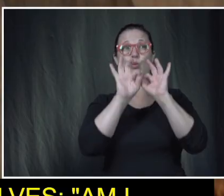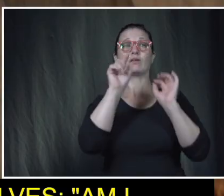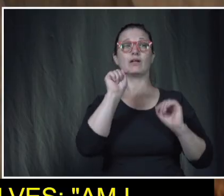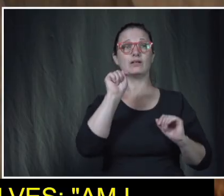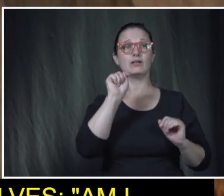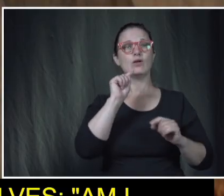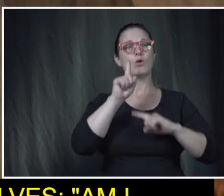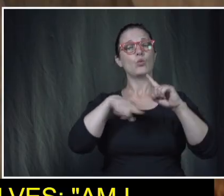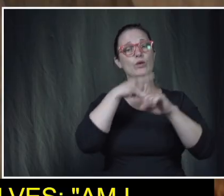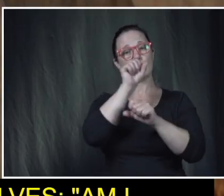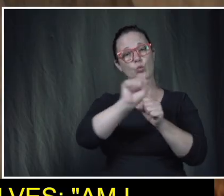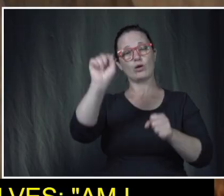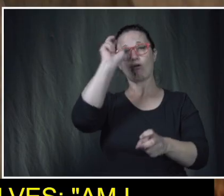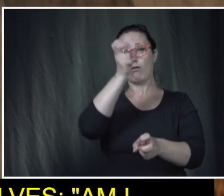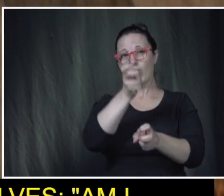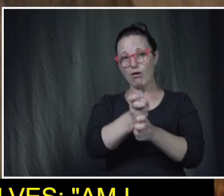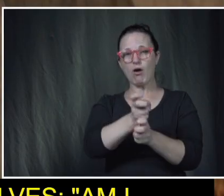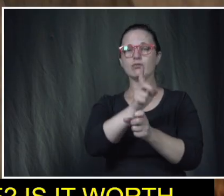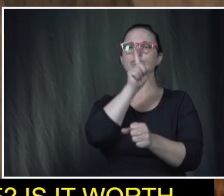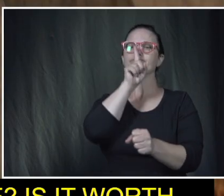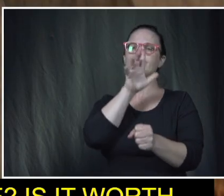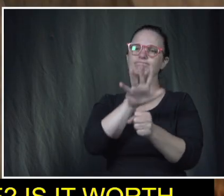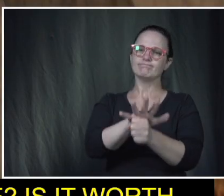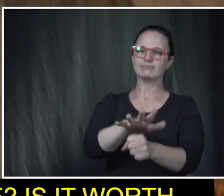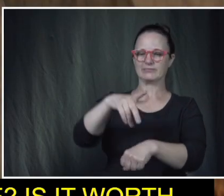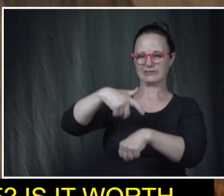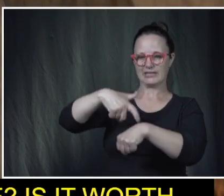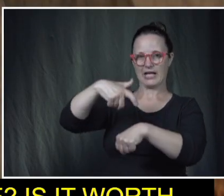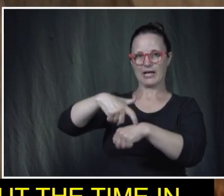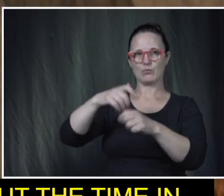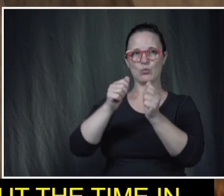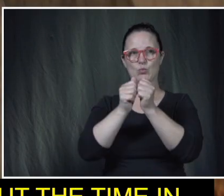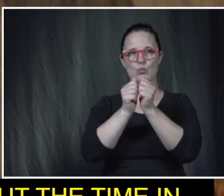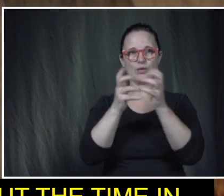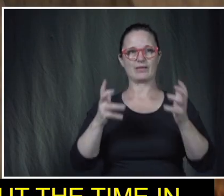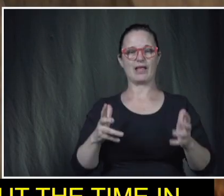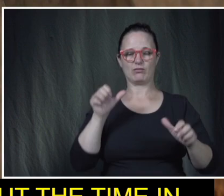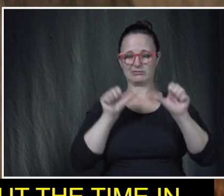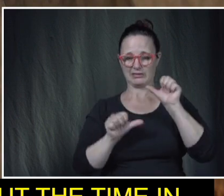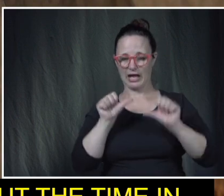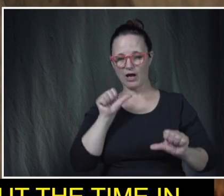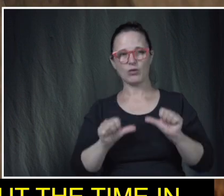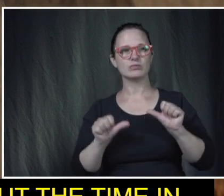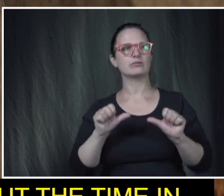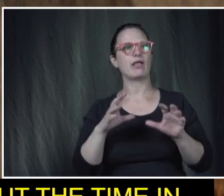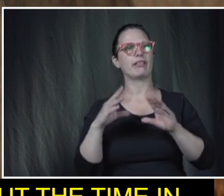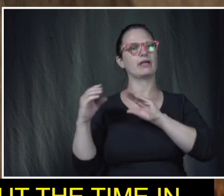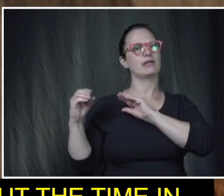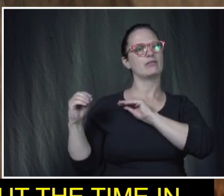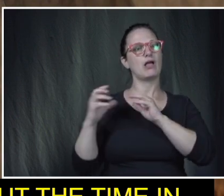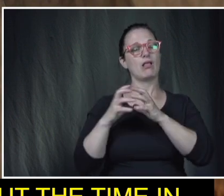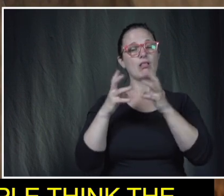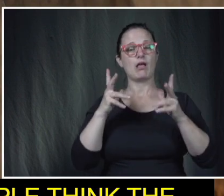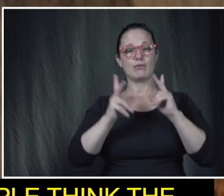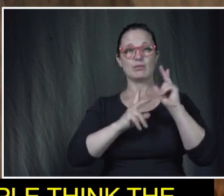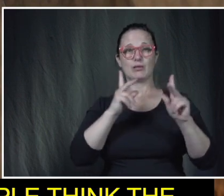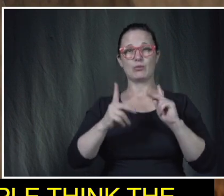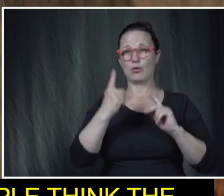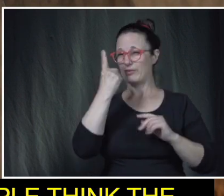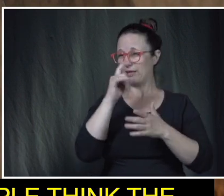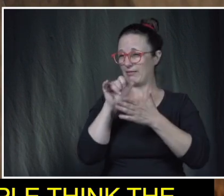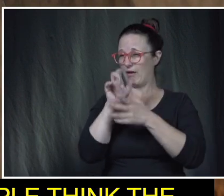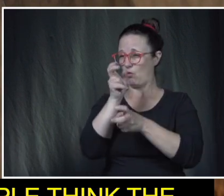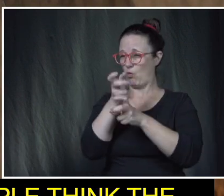When you work hard, put the time in, the doubt leaves. A lot of people think the hard part is